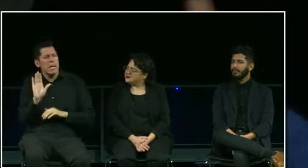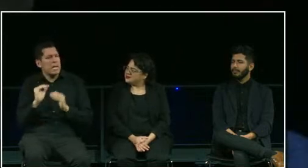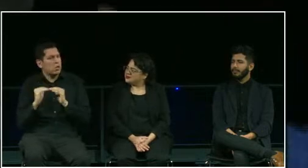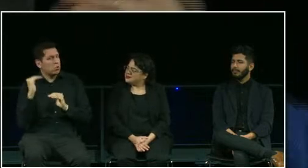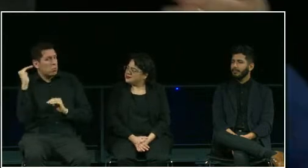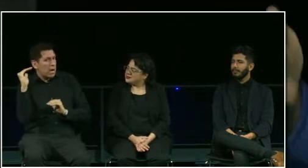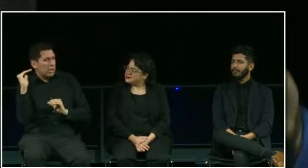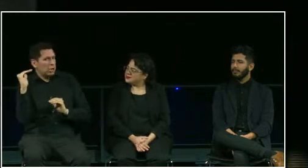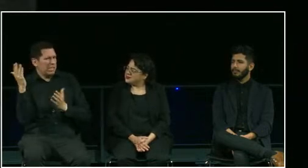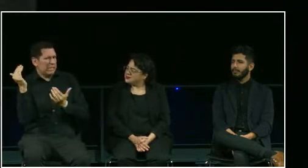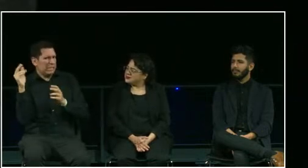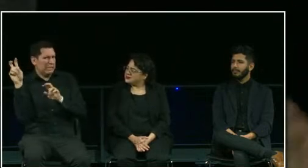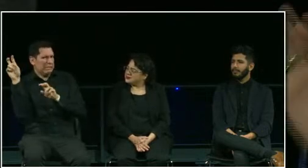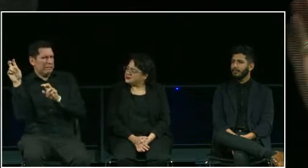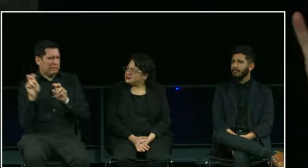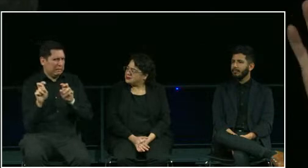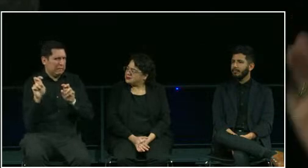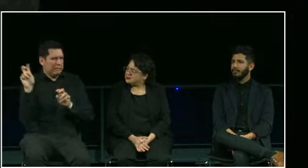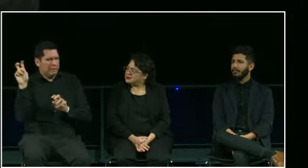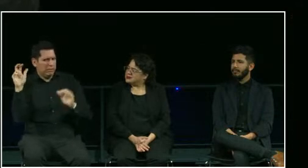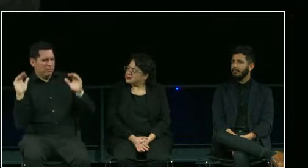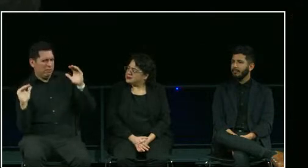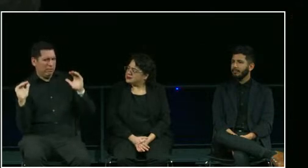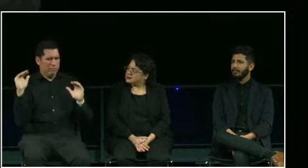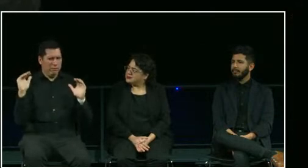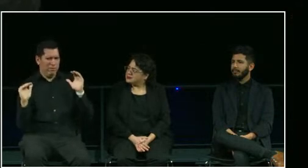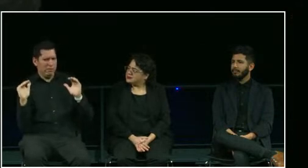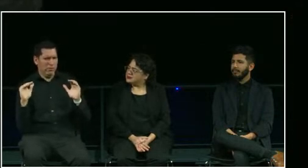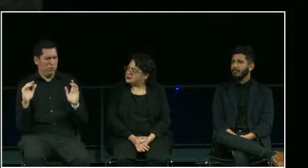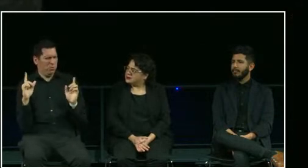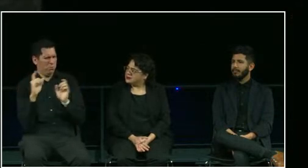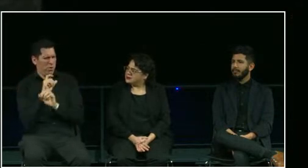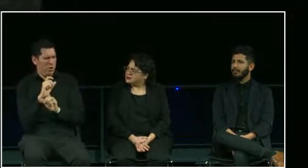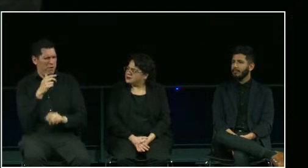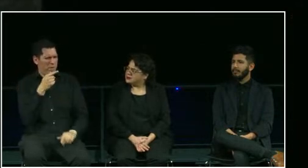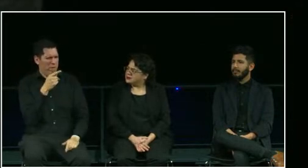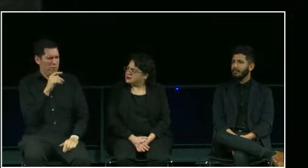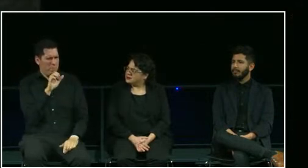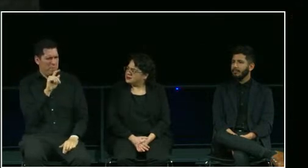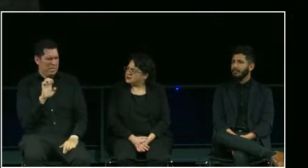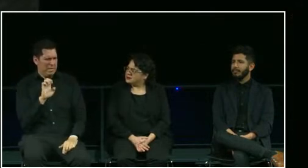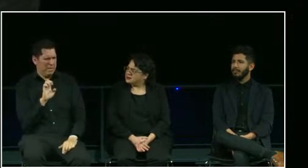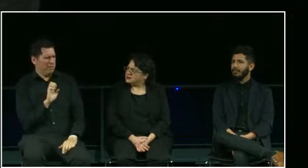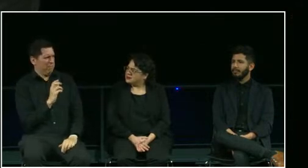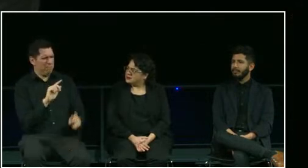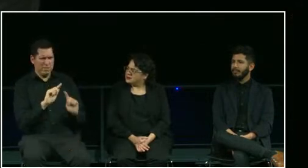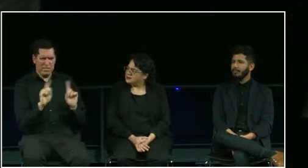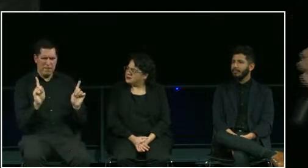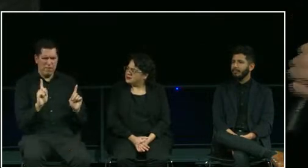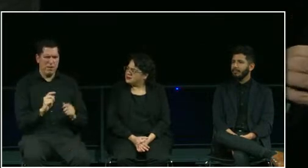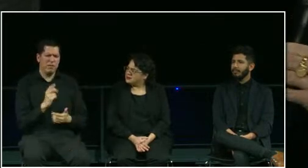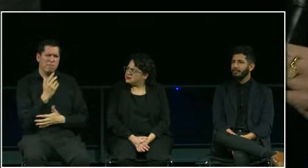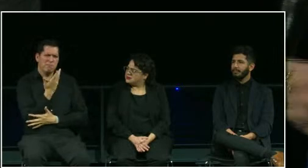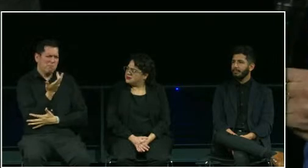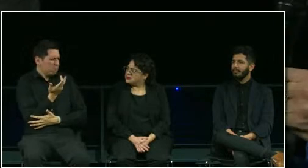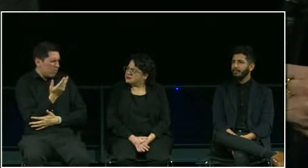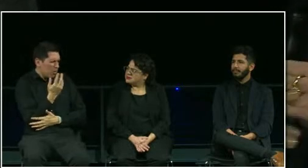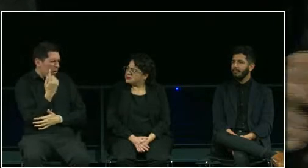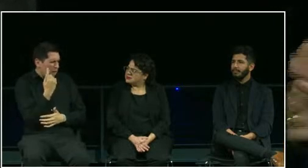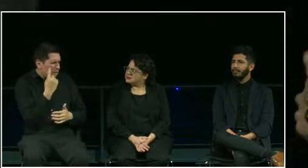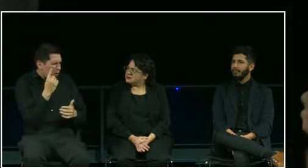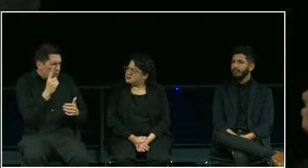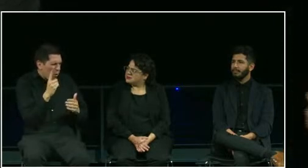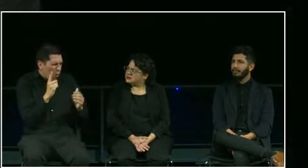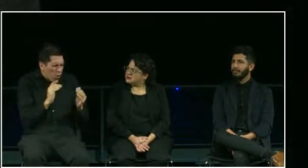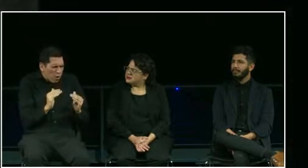far, and kind of bring him back. And so it was this bizarre feeling, I think, for Pete to all of a sudden be on the side where he was like, well, why are we pushing it